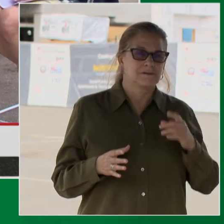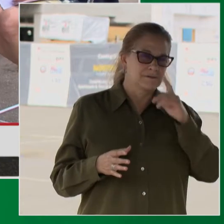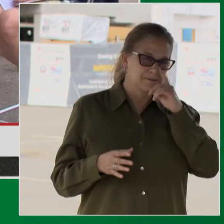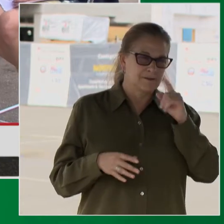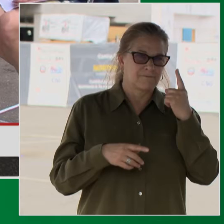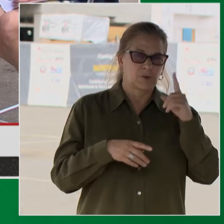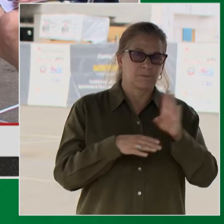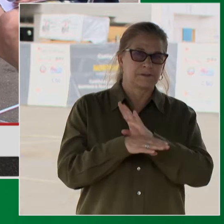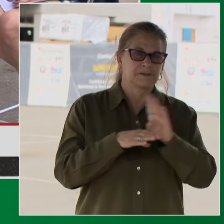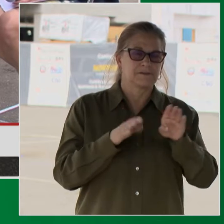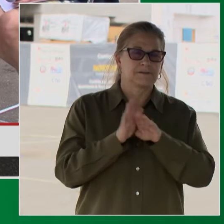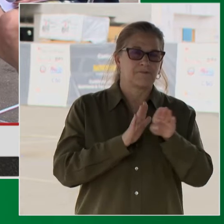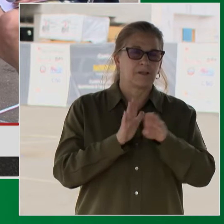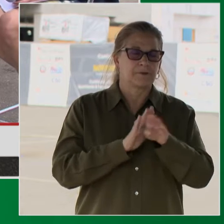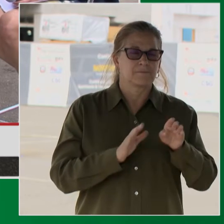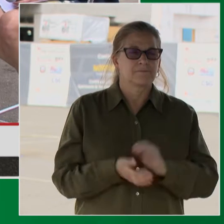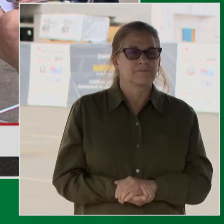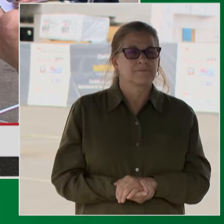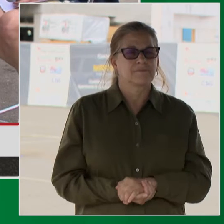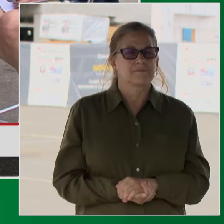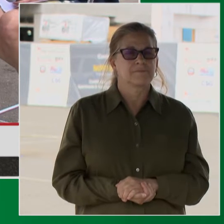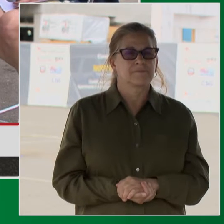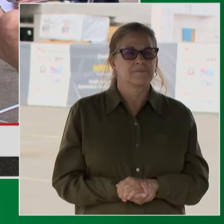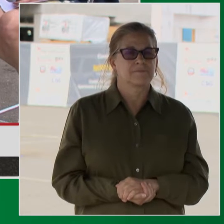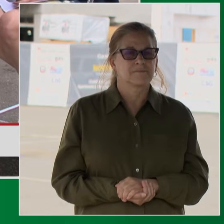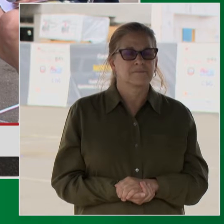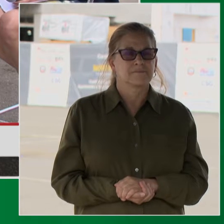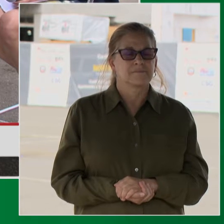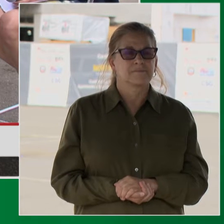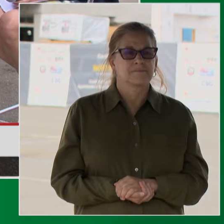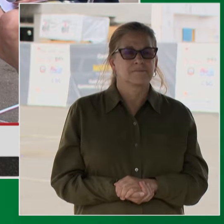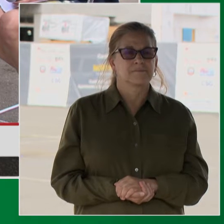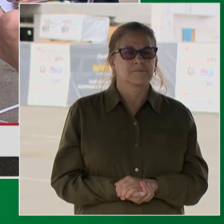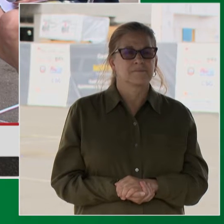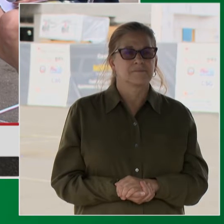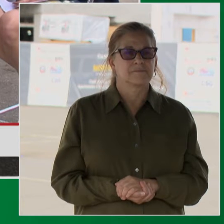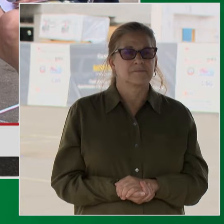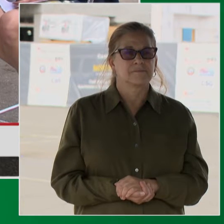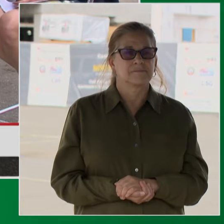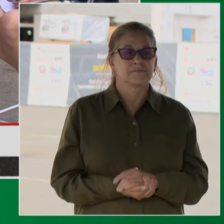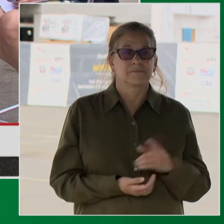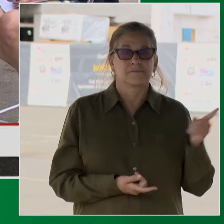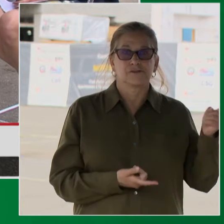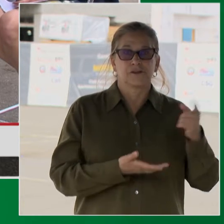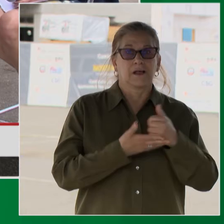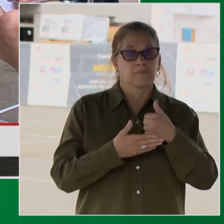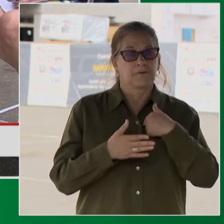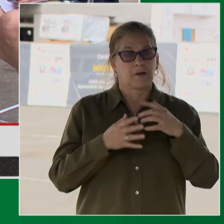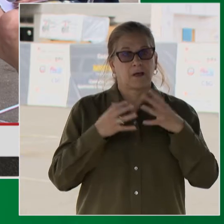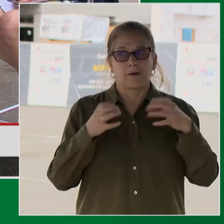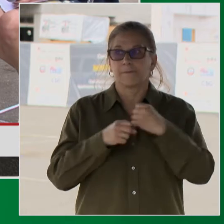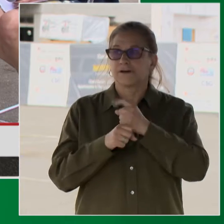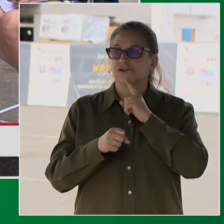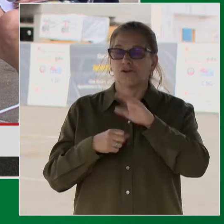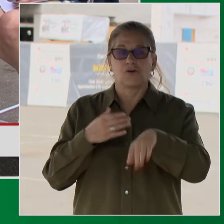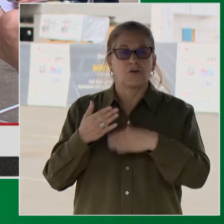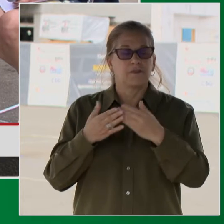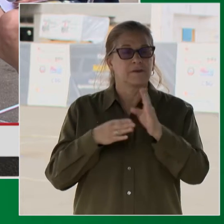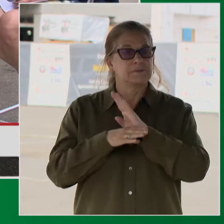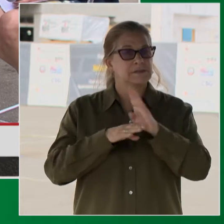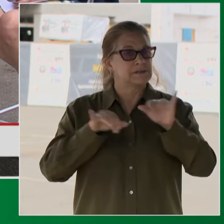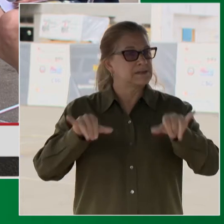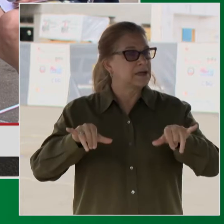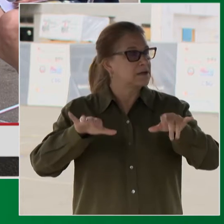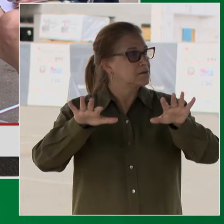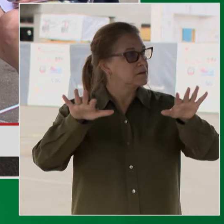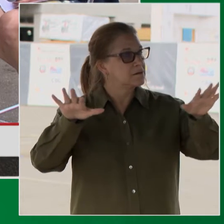housing that was being developed, and at the Strand Theater, we used a tool, the Neighborhood Prosperity Fund. So talk to us about some of the current programs, and